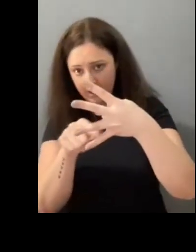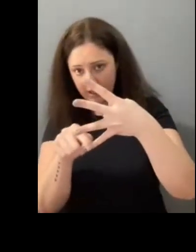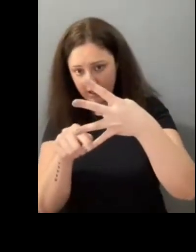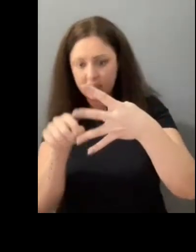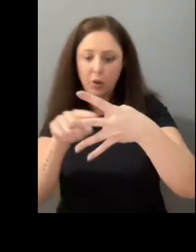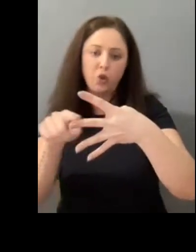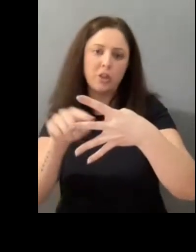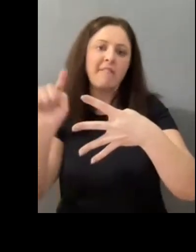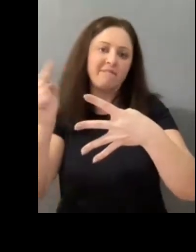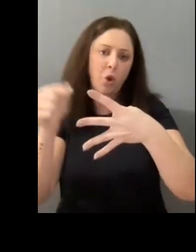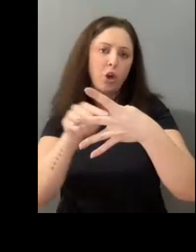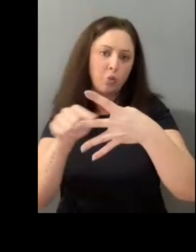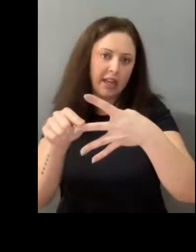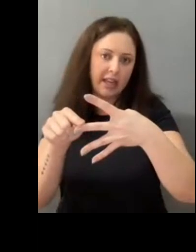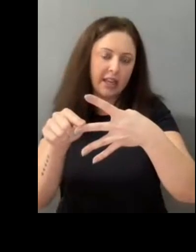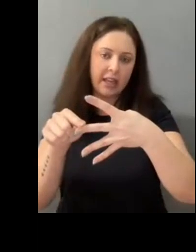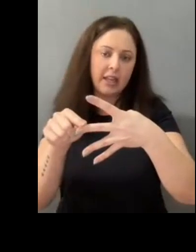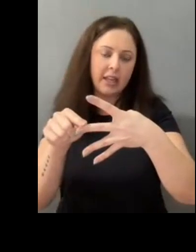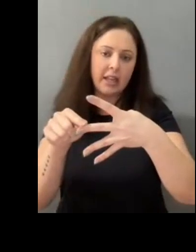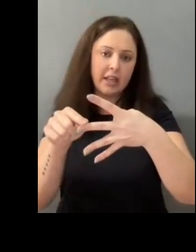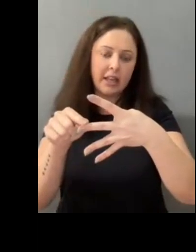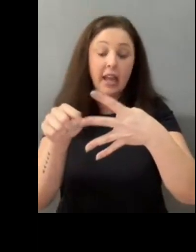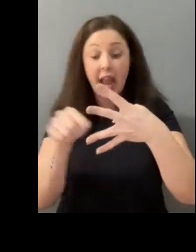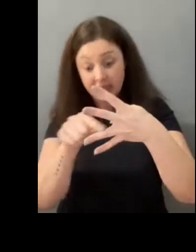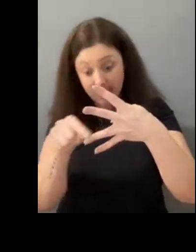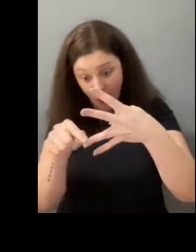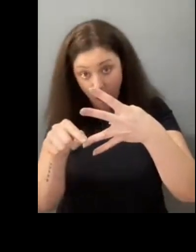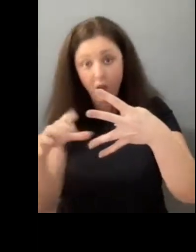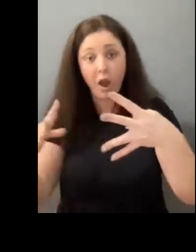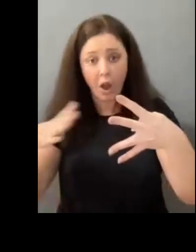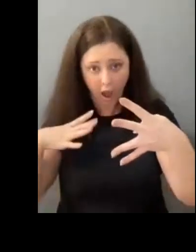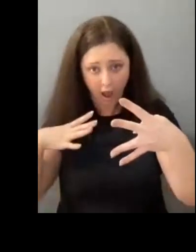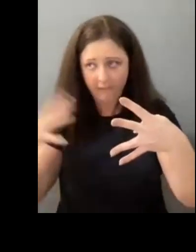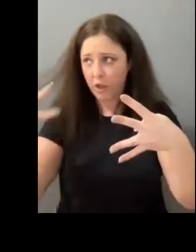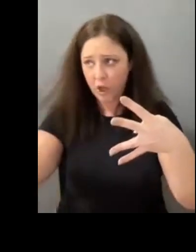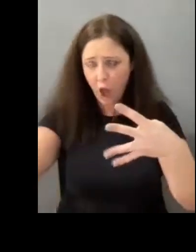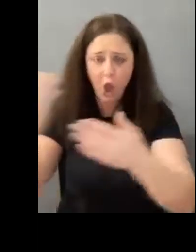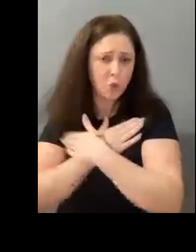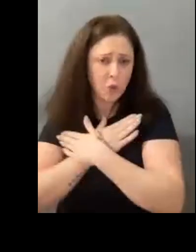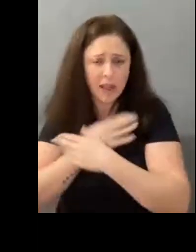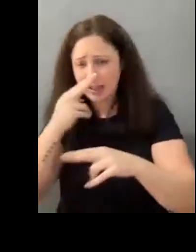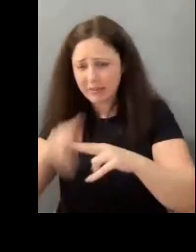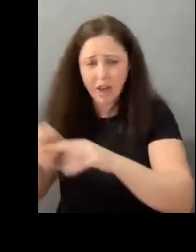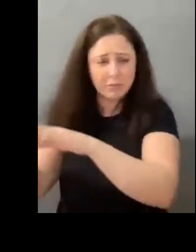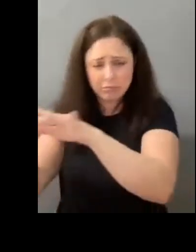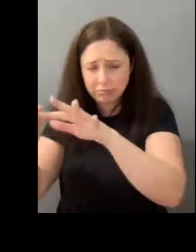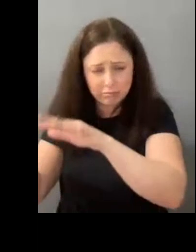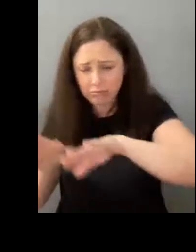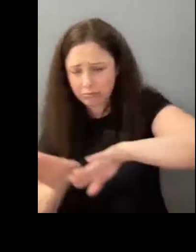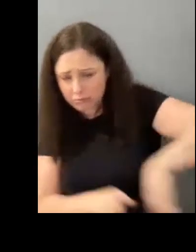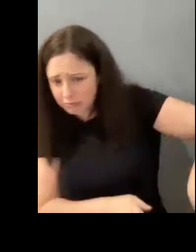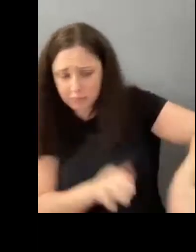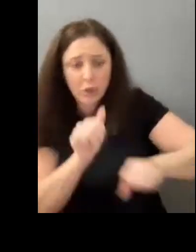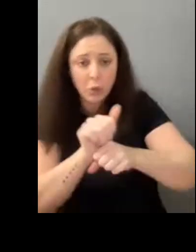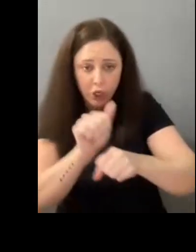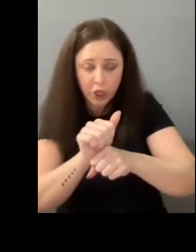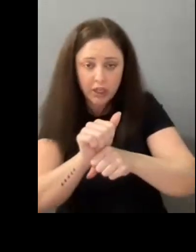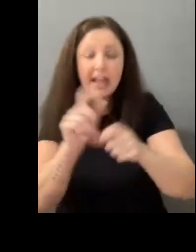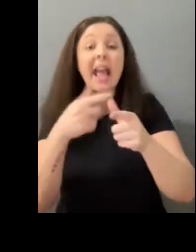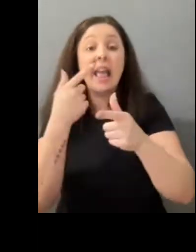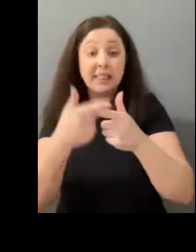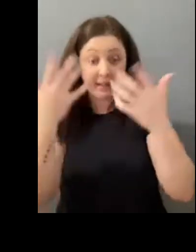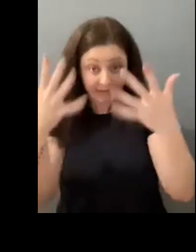study period. Then you'll obviously be off for your vacation. Go, relax, have a great time. Don't think anything about the time study. Then